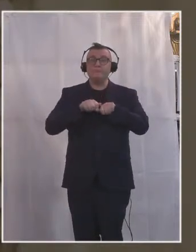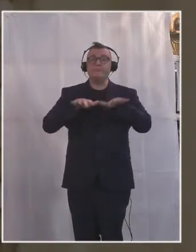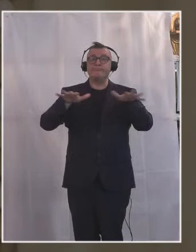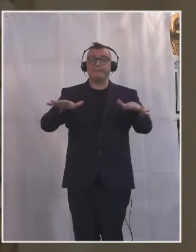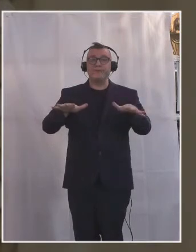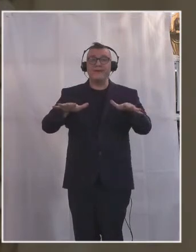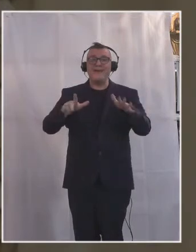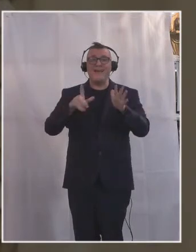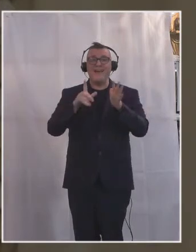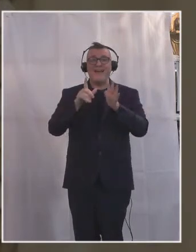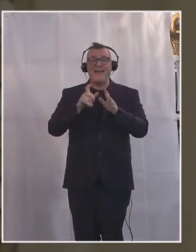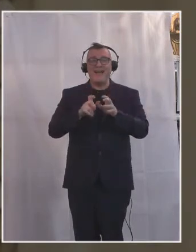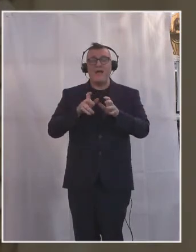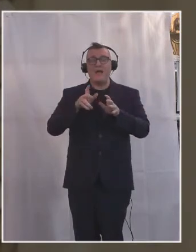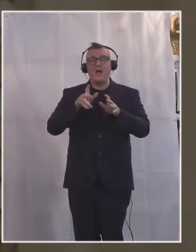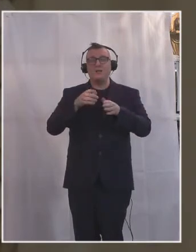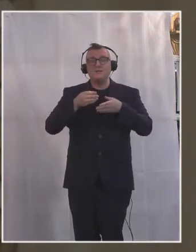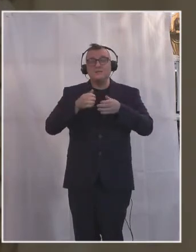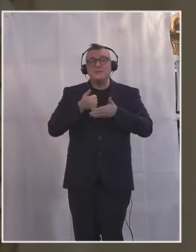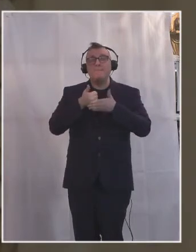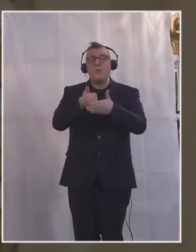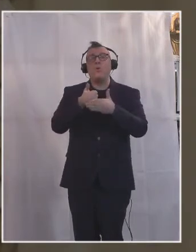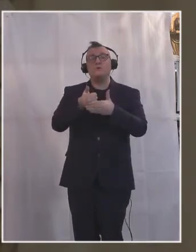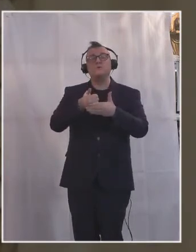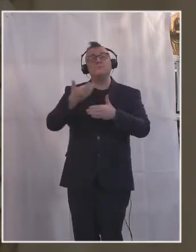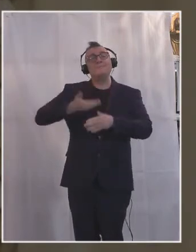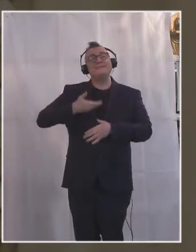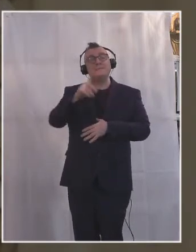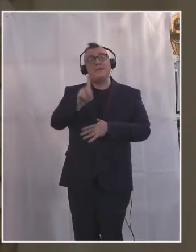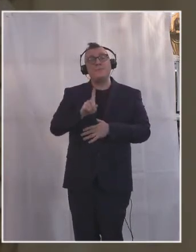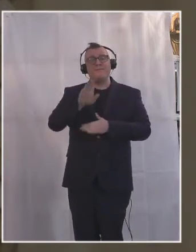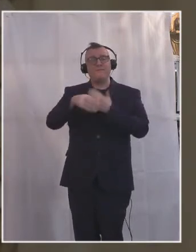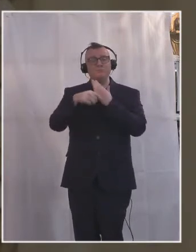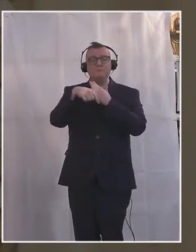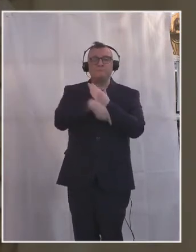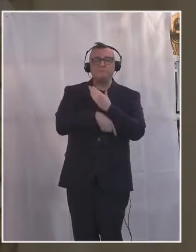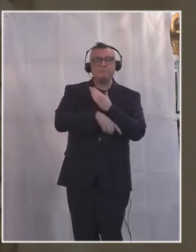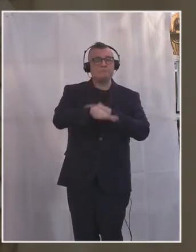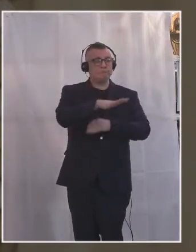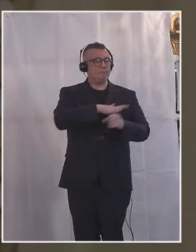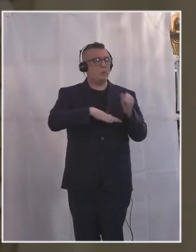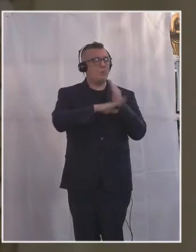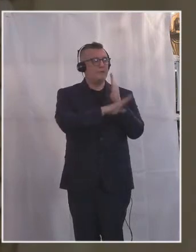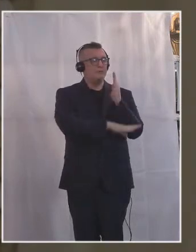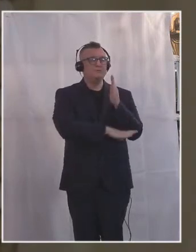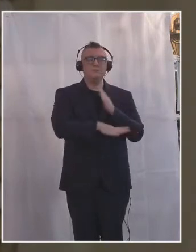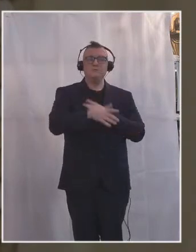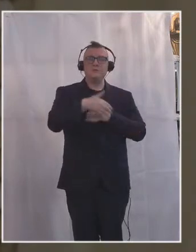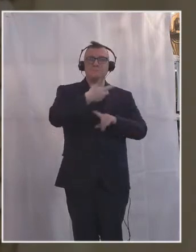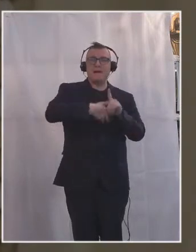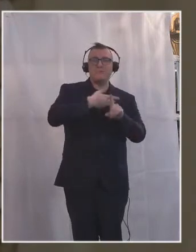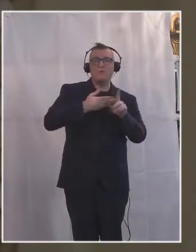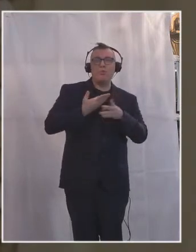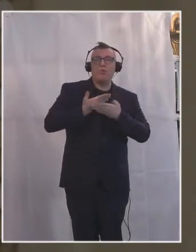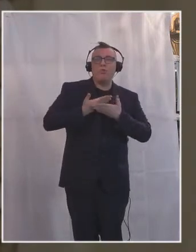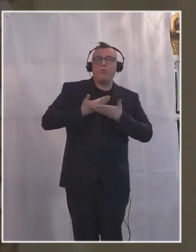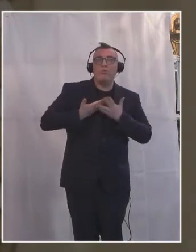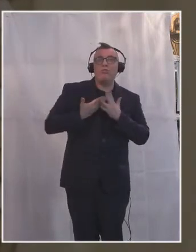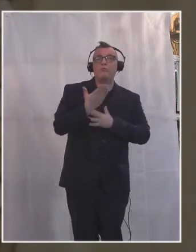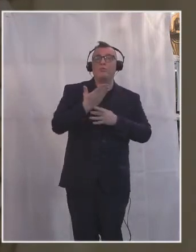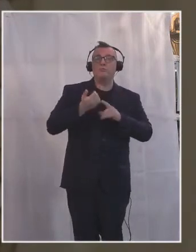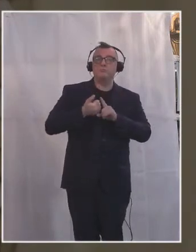early-stage companies, providing entrepreneurs from underserved backgrounds with opportunities through mentorship, training, access to